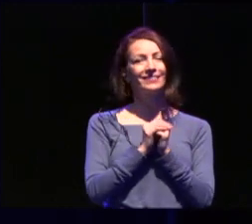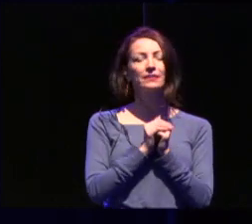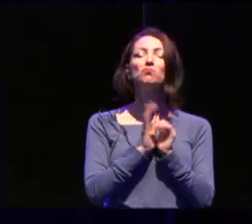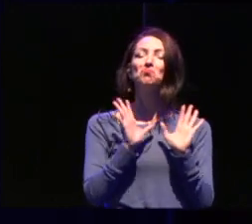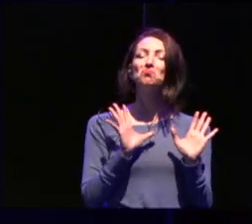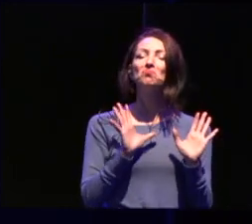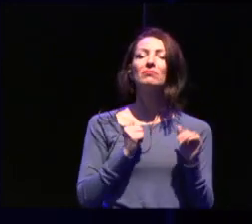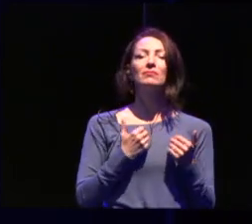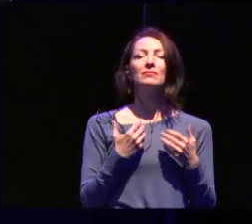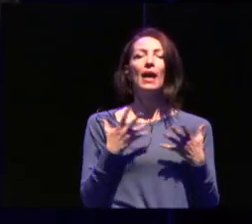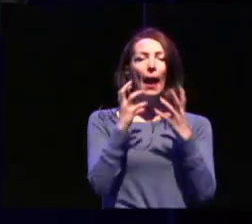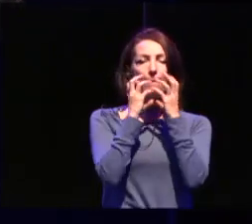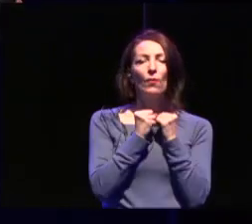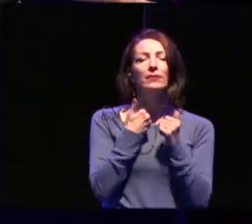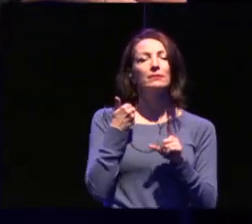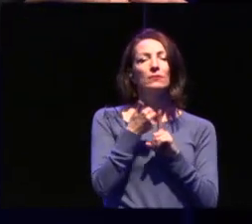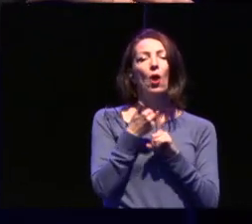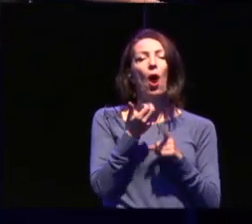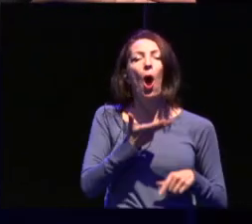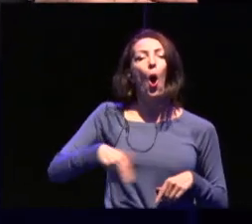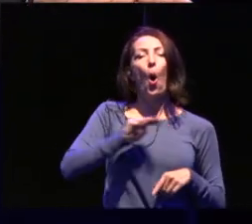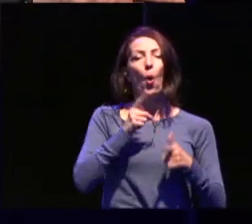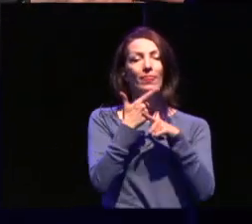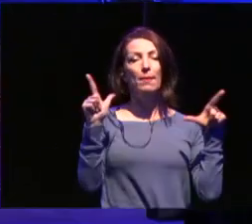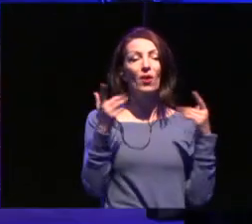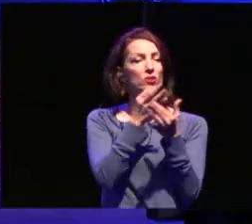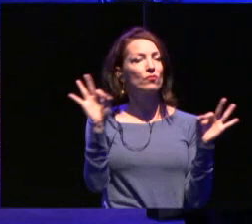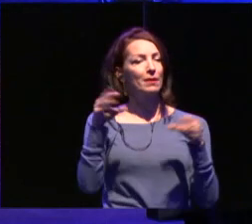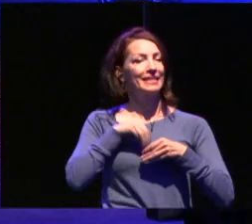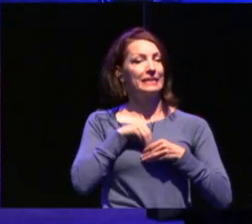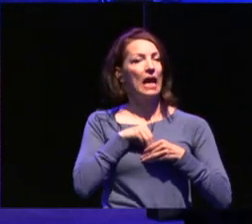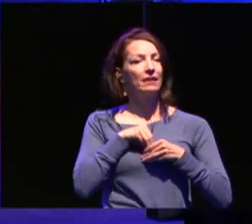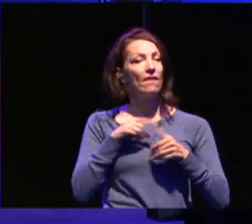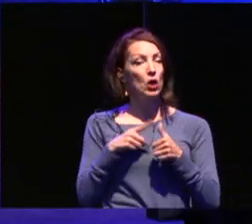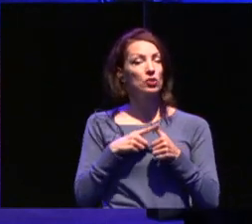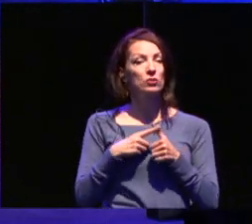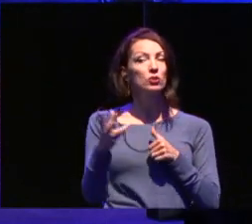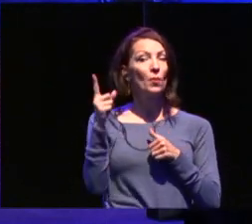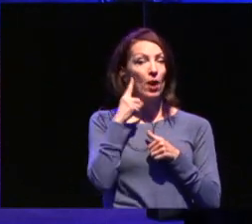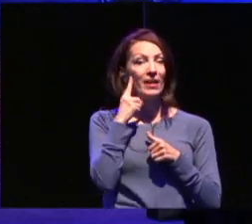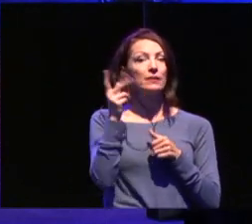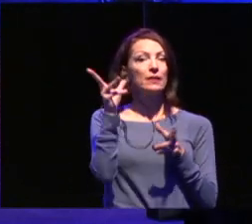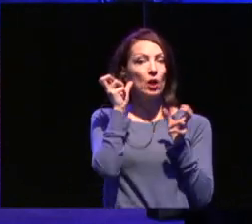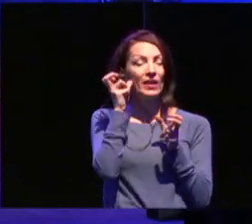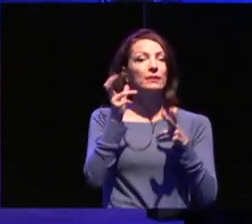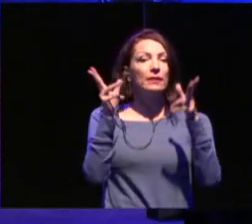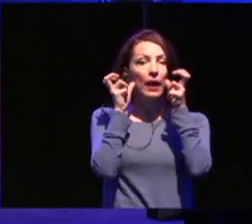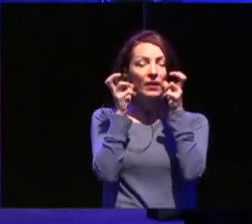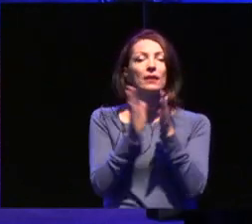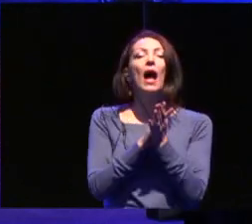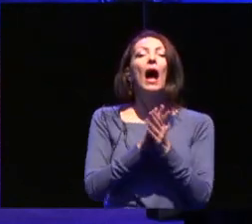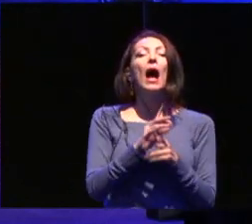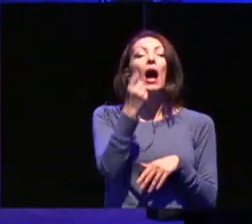and embrace your own liberation and freedom. So hear this, hear it. You are